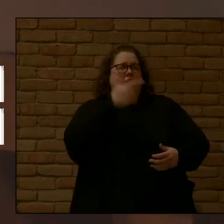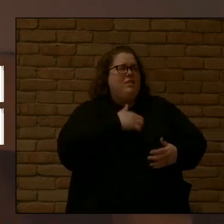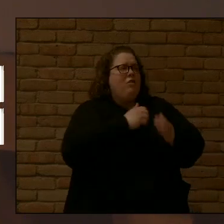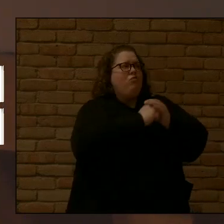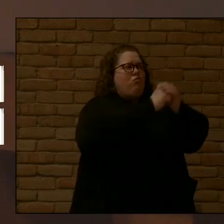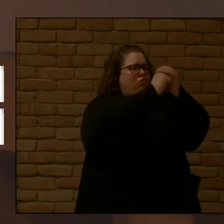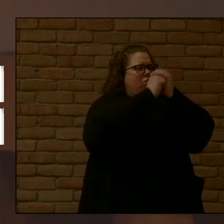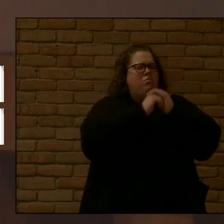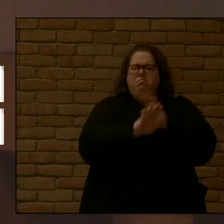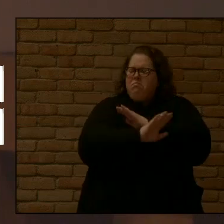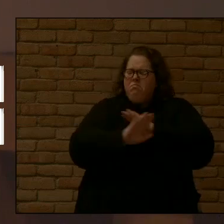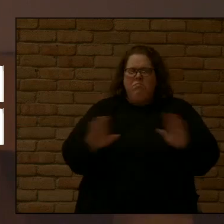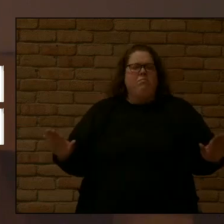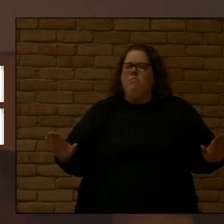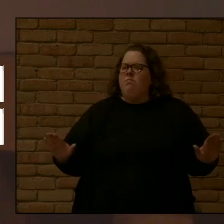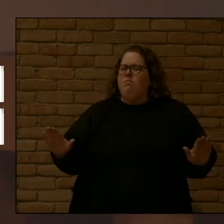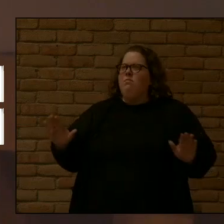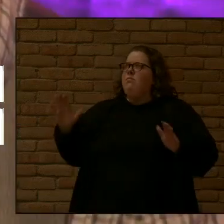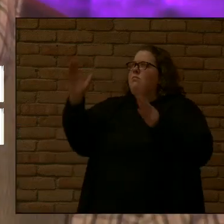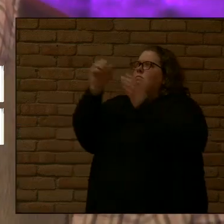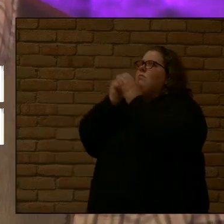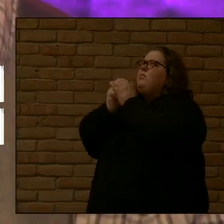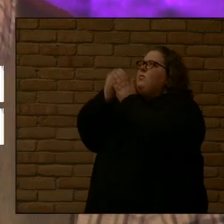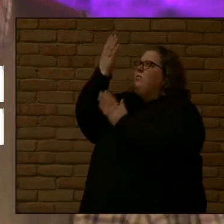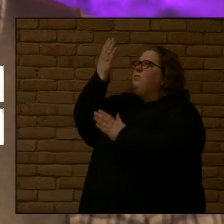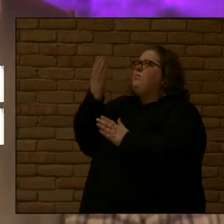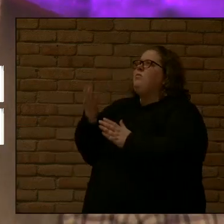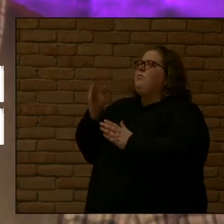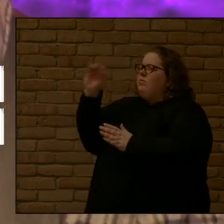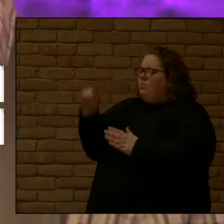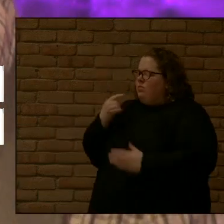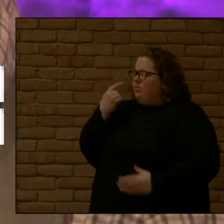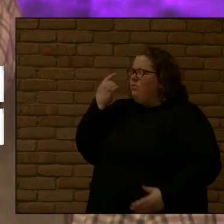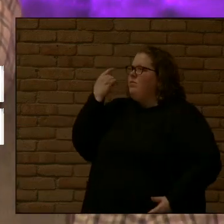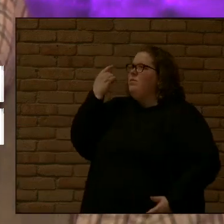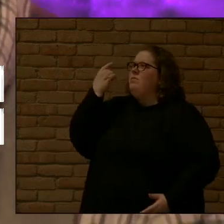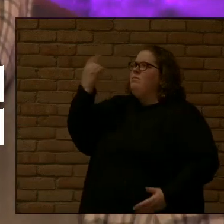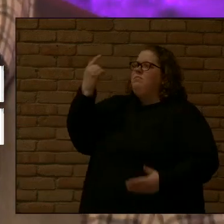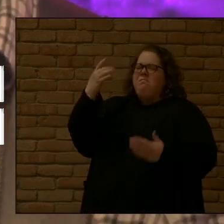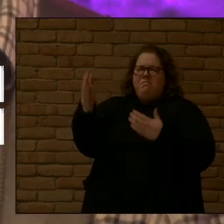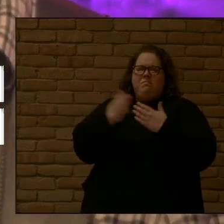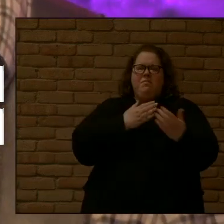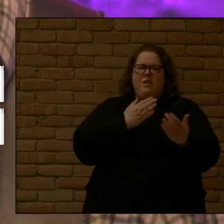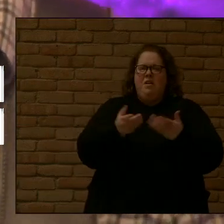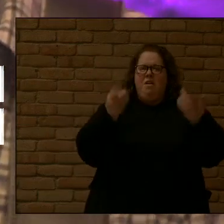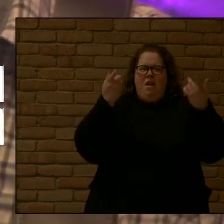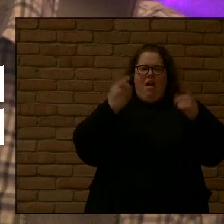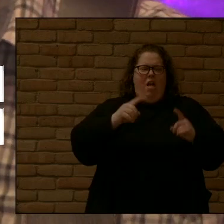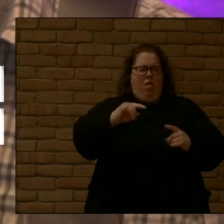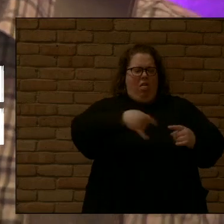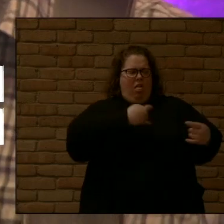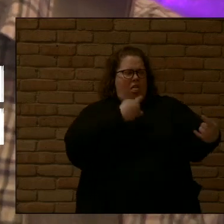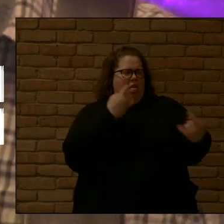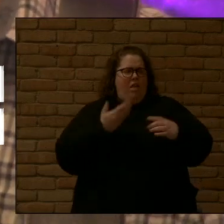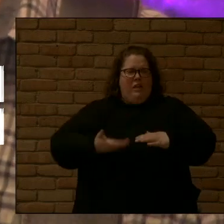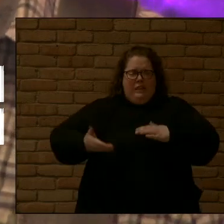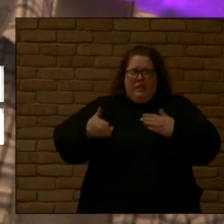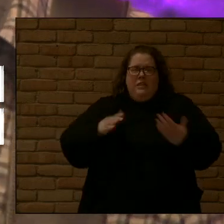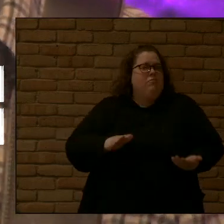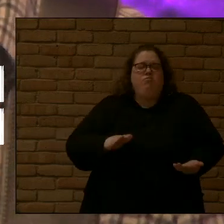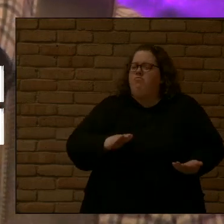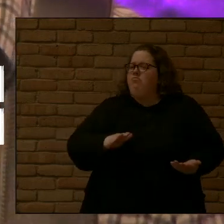idols, I'll stand strong and worship you. If it puts me in the fire,